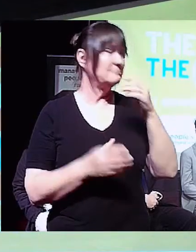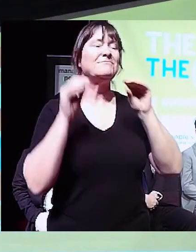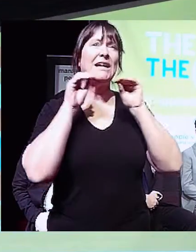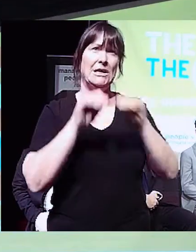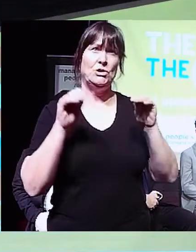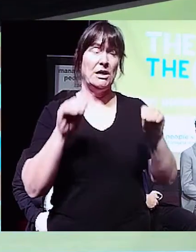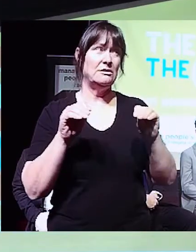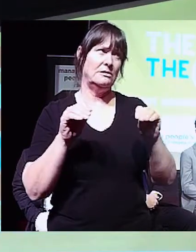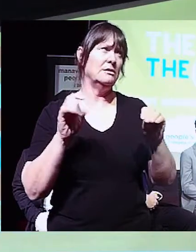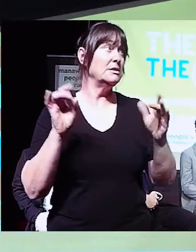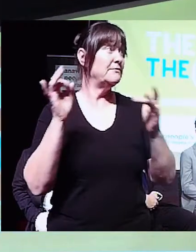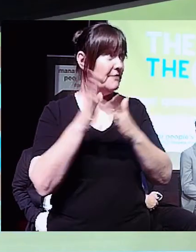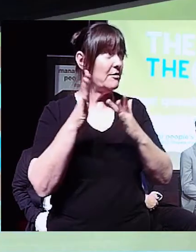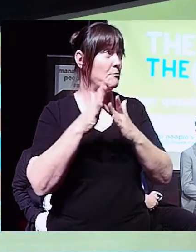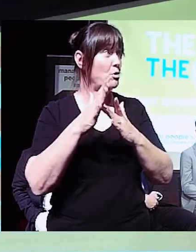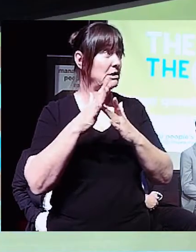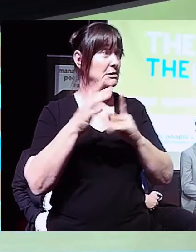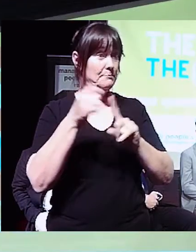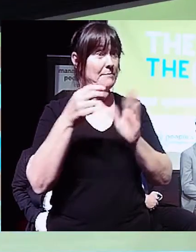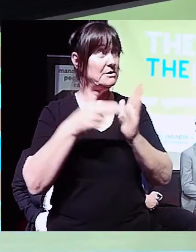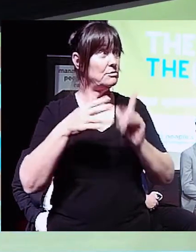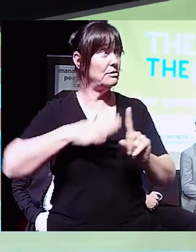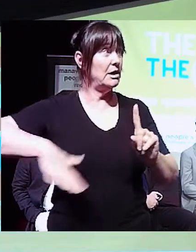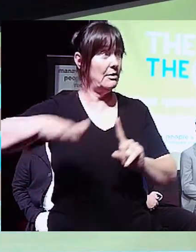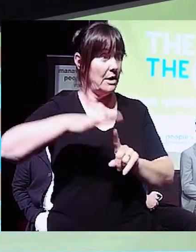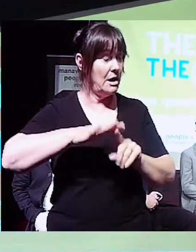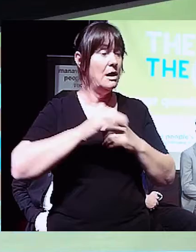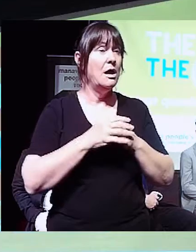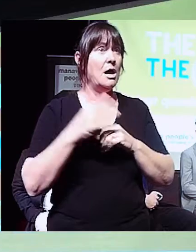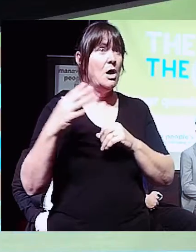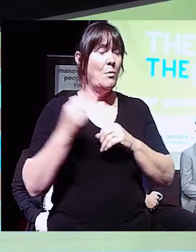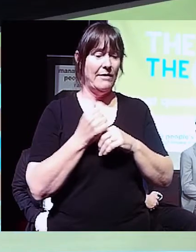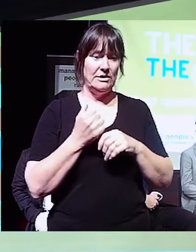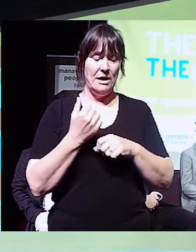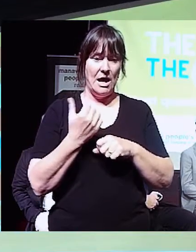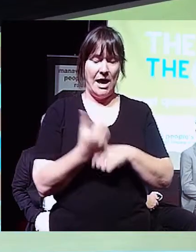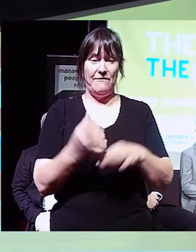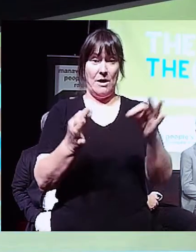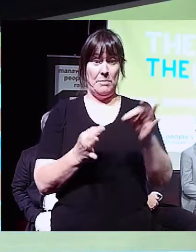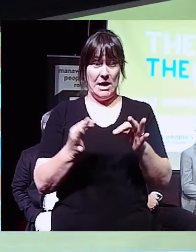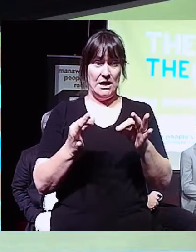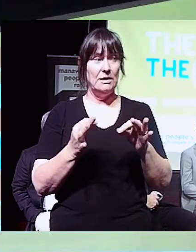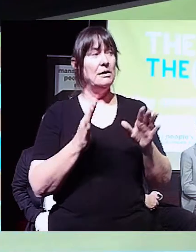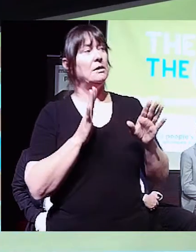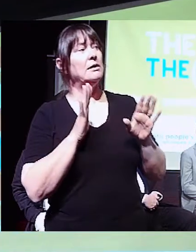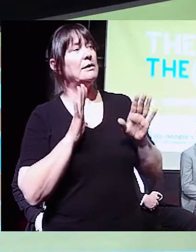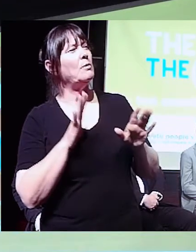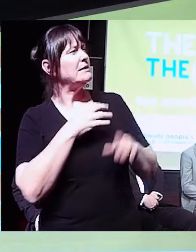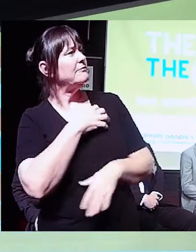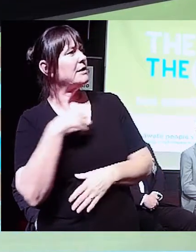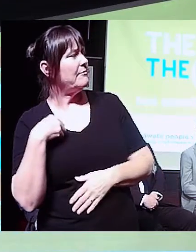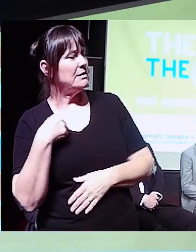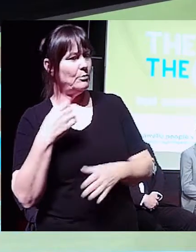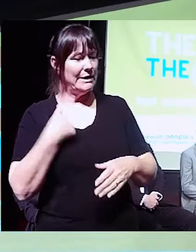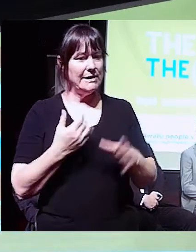Education is extremely important to the Manawatu, we know that. We've got to come to a plan, and this is what I'm waiting on the government to come forth, with a plan